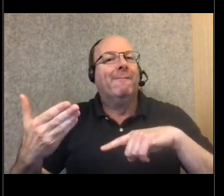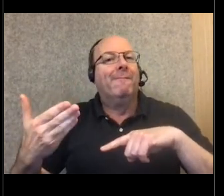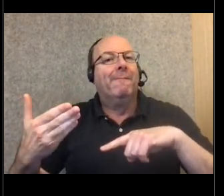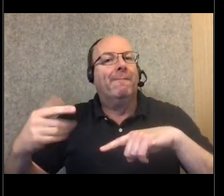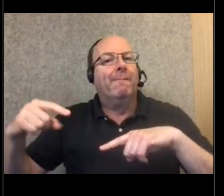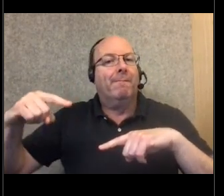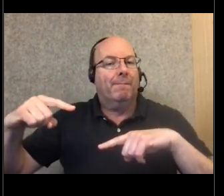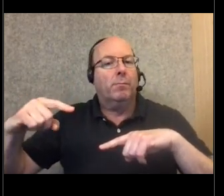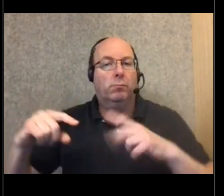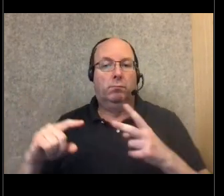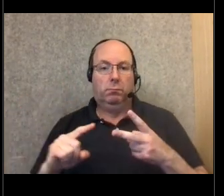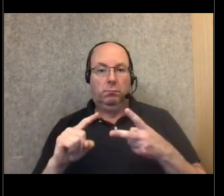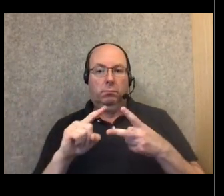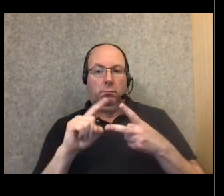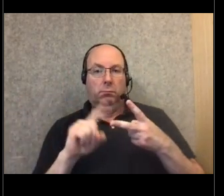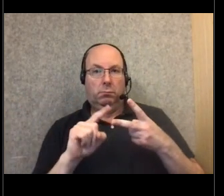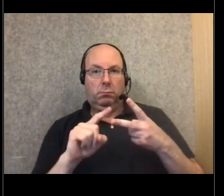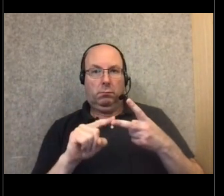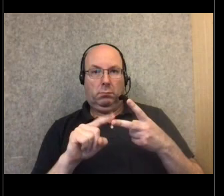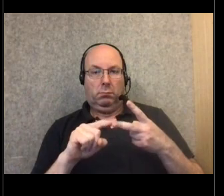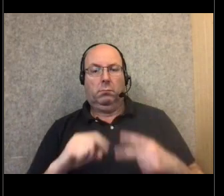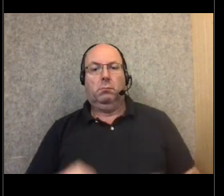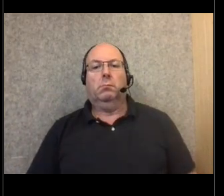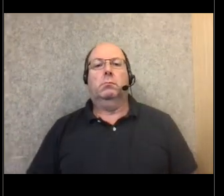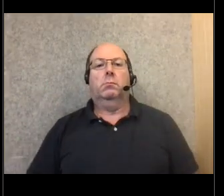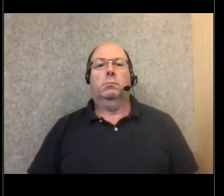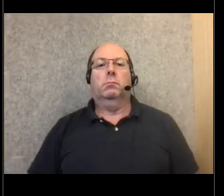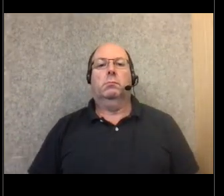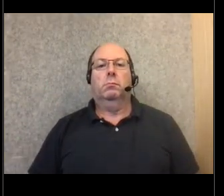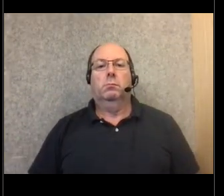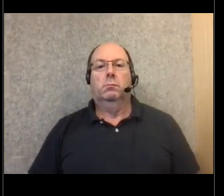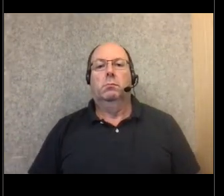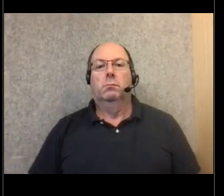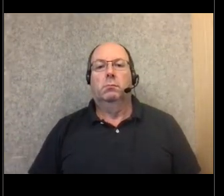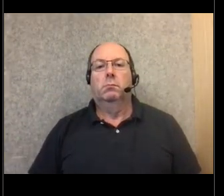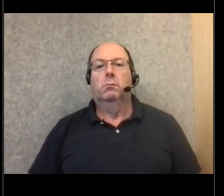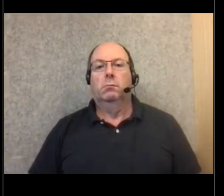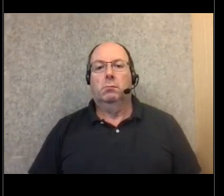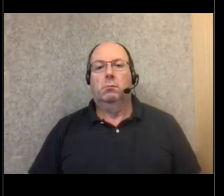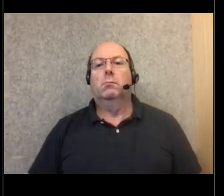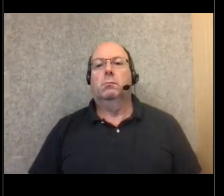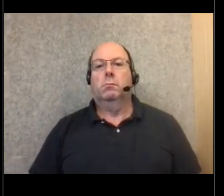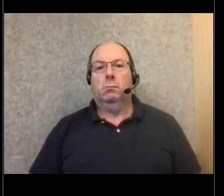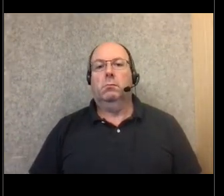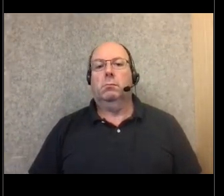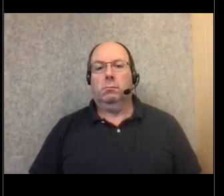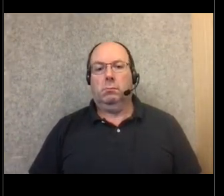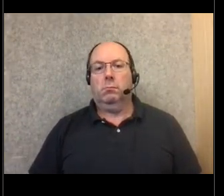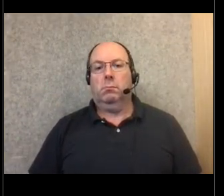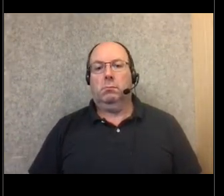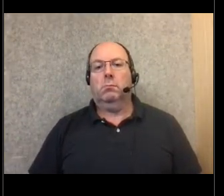is the slope between the lowest permissible